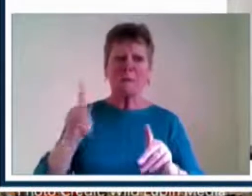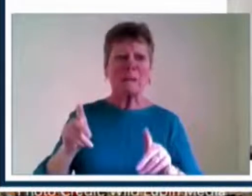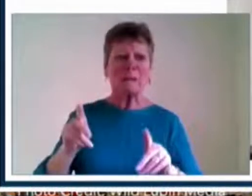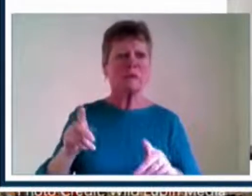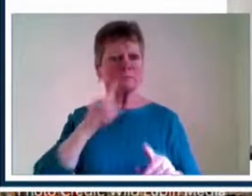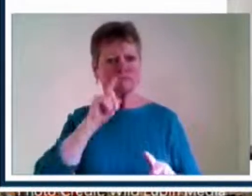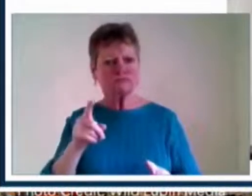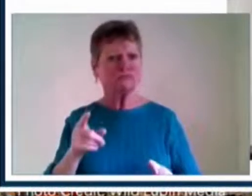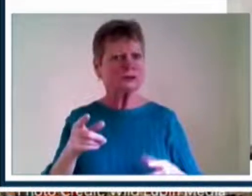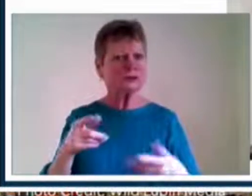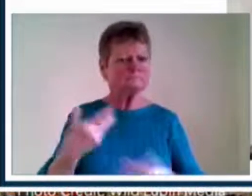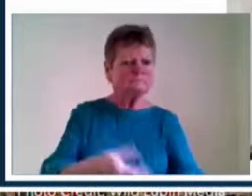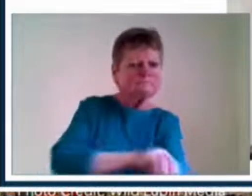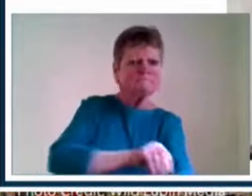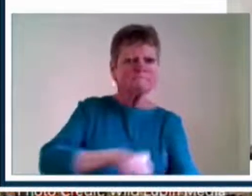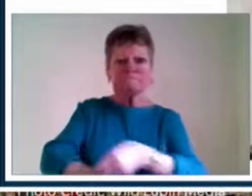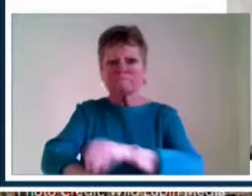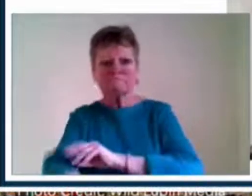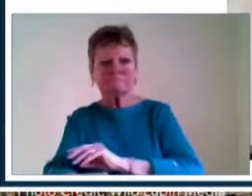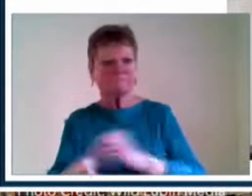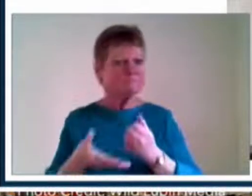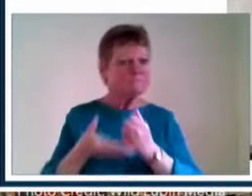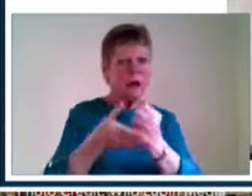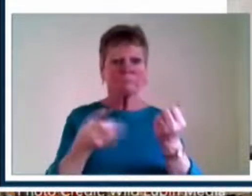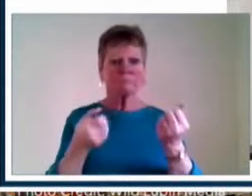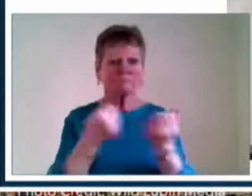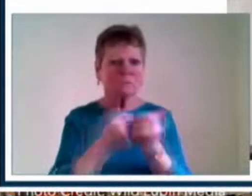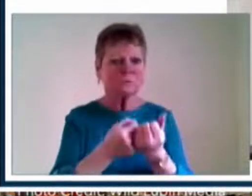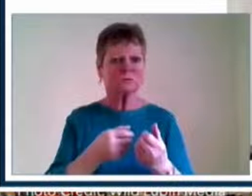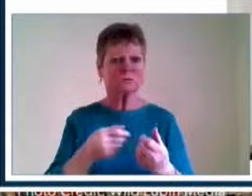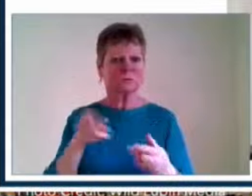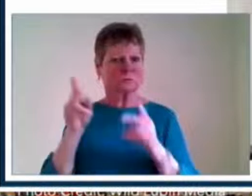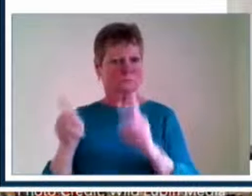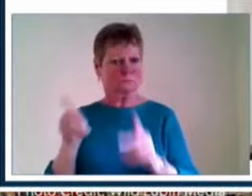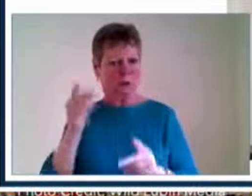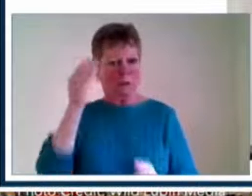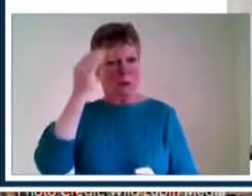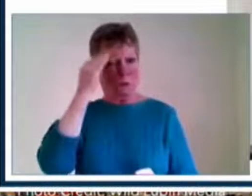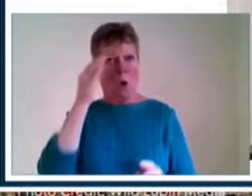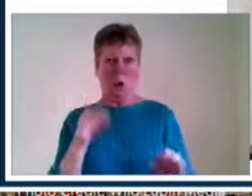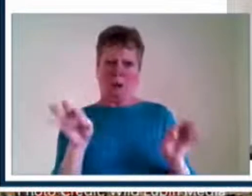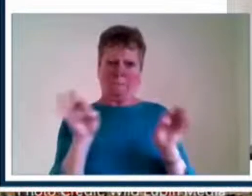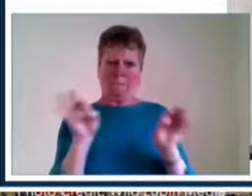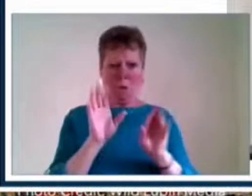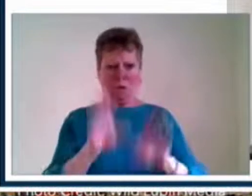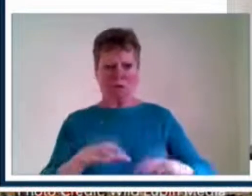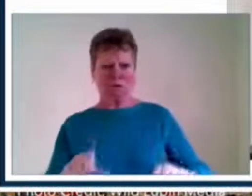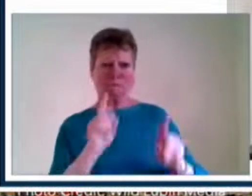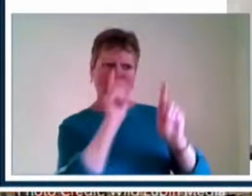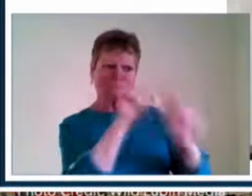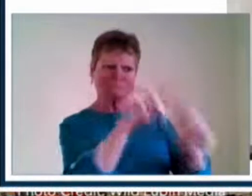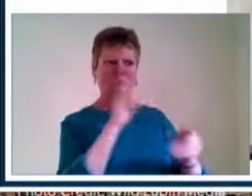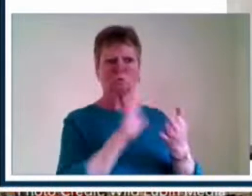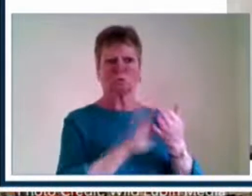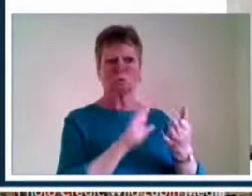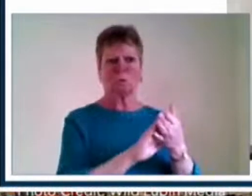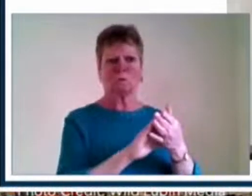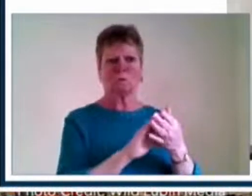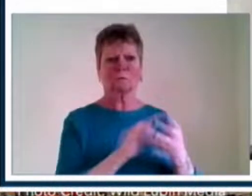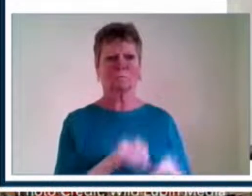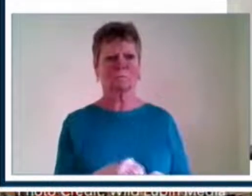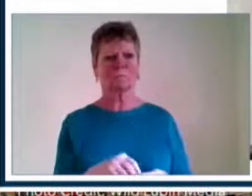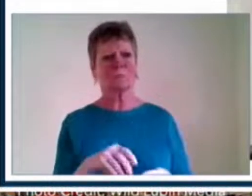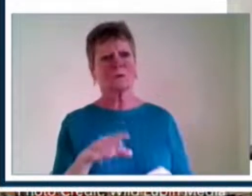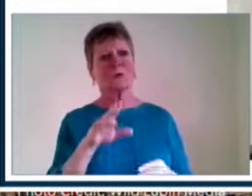overwhelming number of Nova Scotians respect the importance of in-person learning. Normal school attendance is in the range